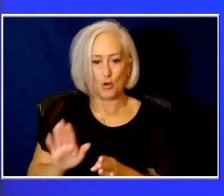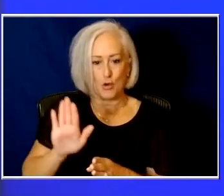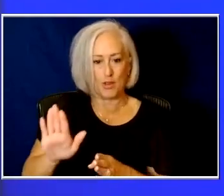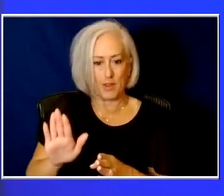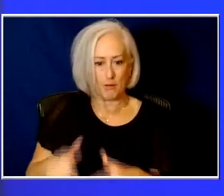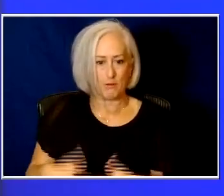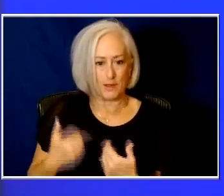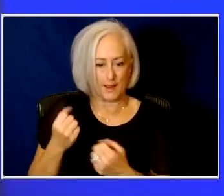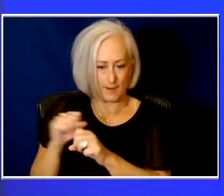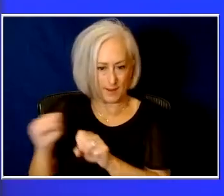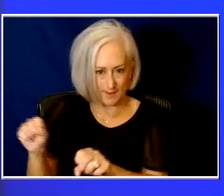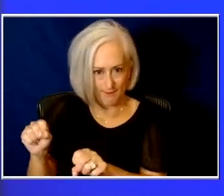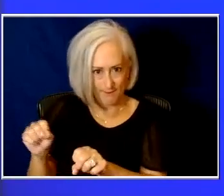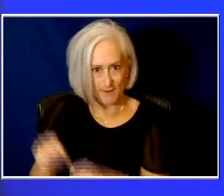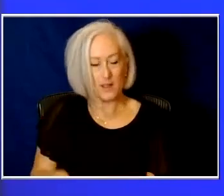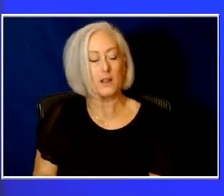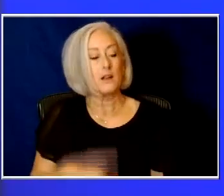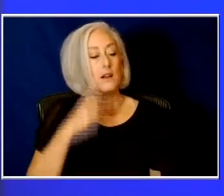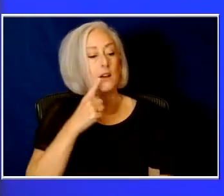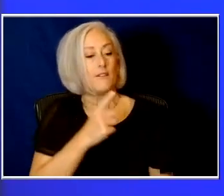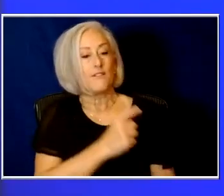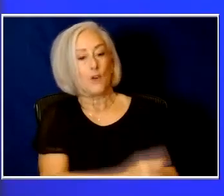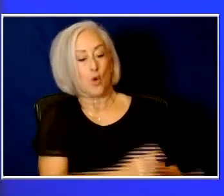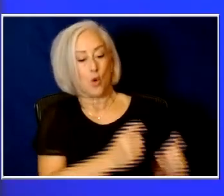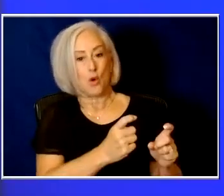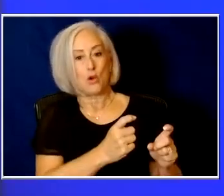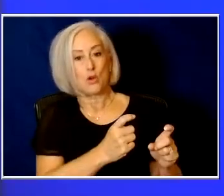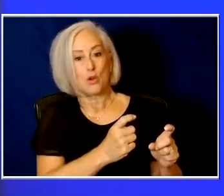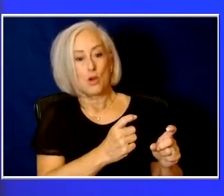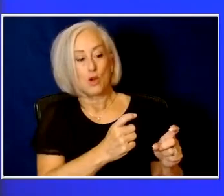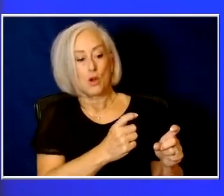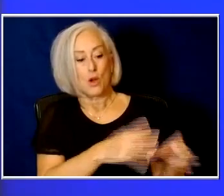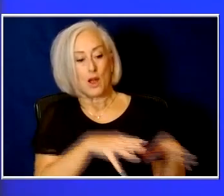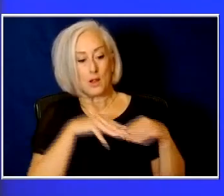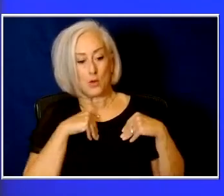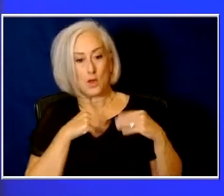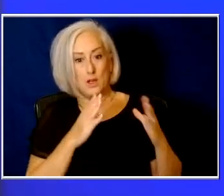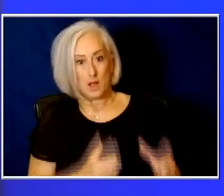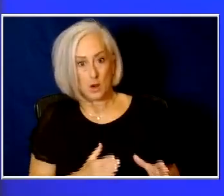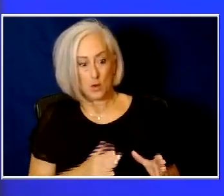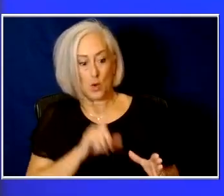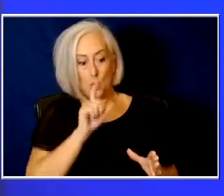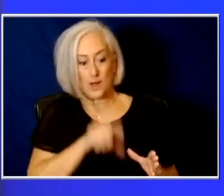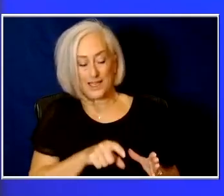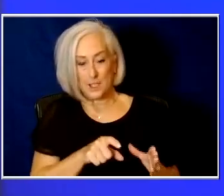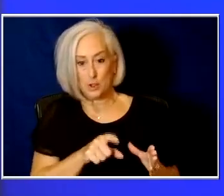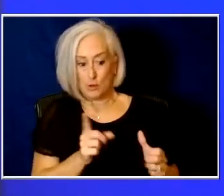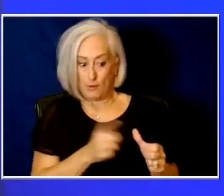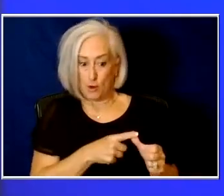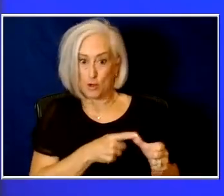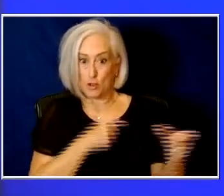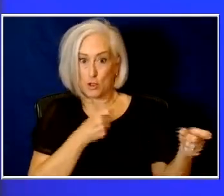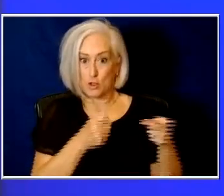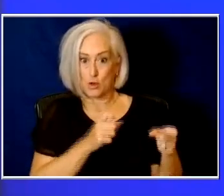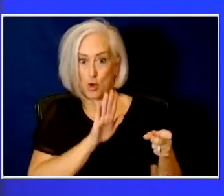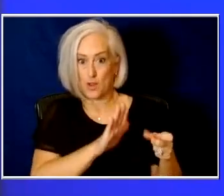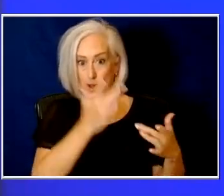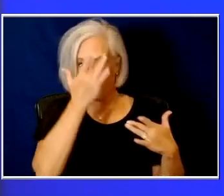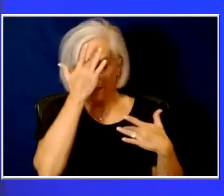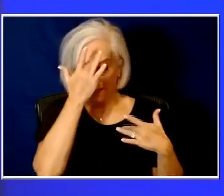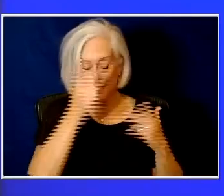we need a healthy recipient, our patients, but we also need their disease under control, which is sometimes easier said than